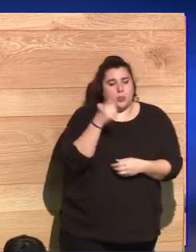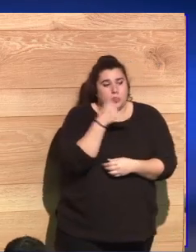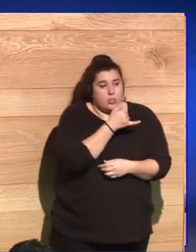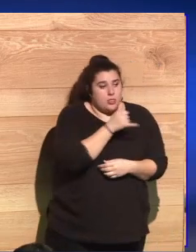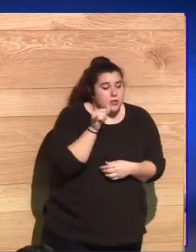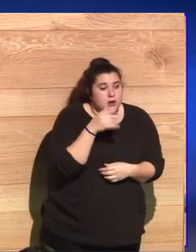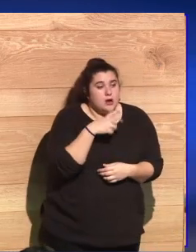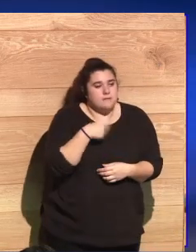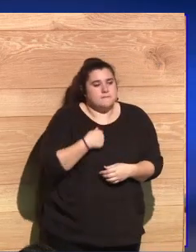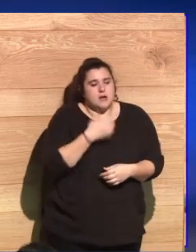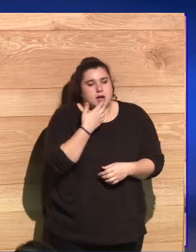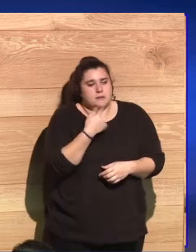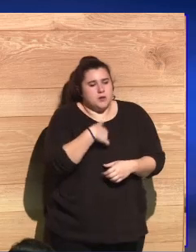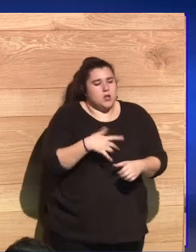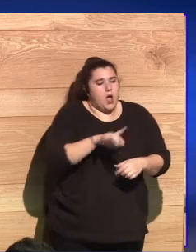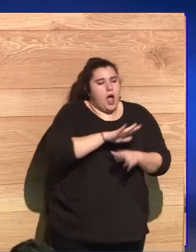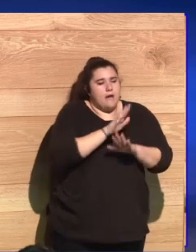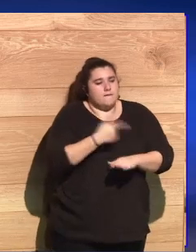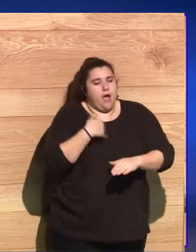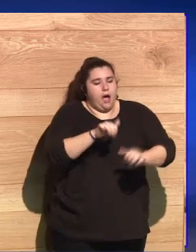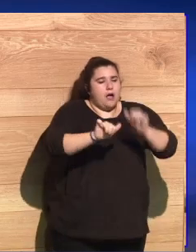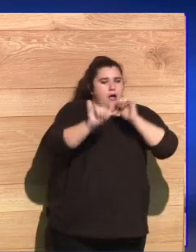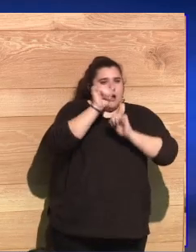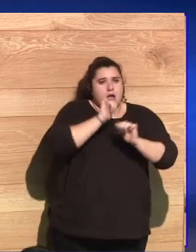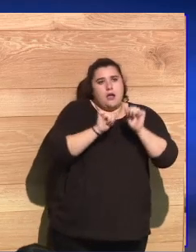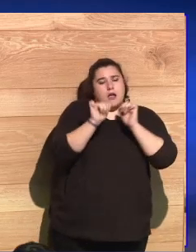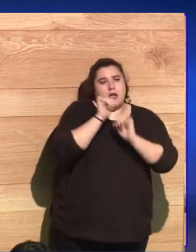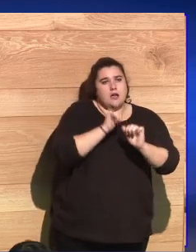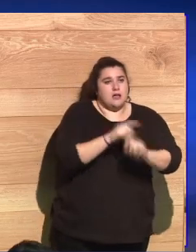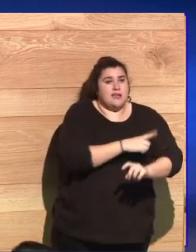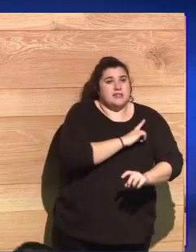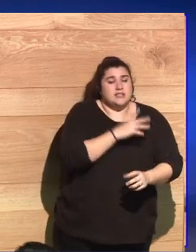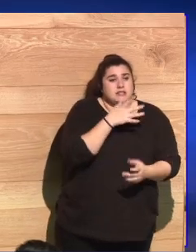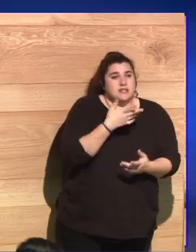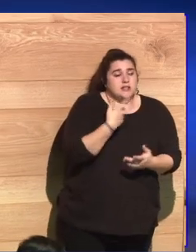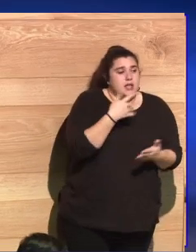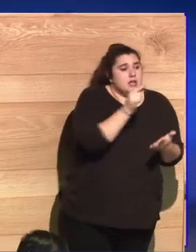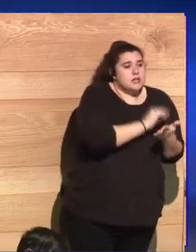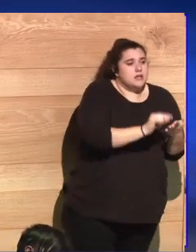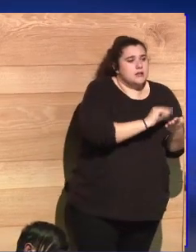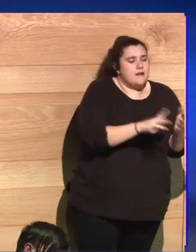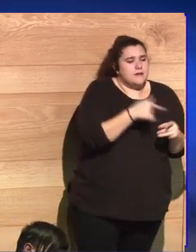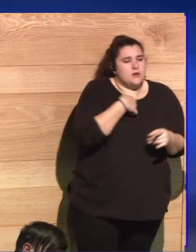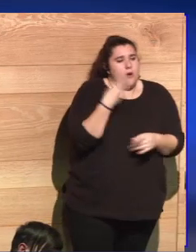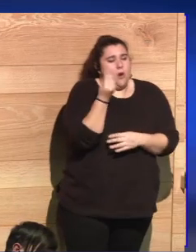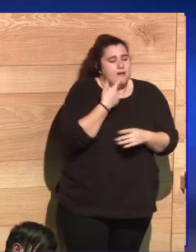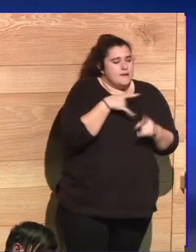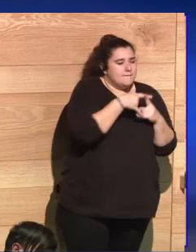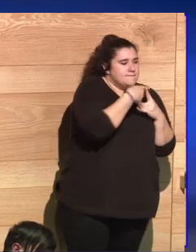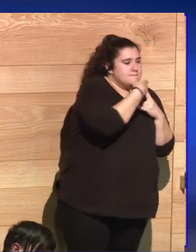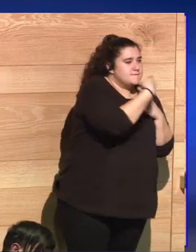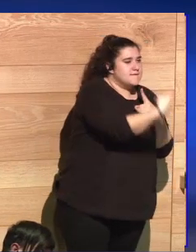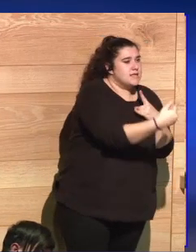drinking too much, is because a lot of the writers that I fell in love with as a young man all